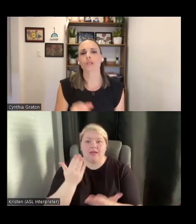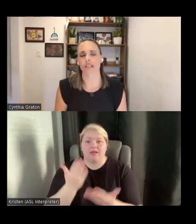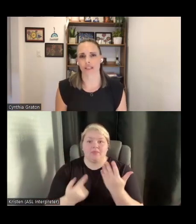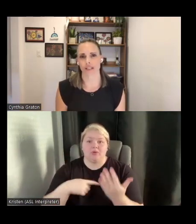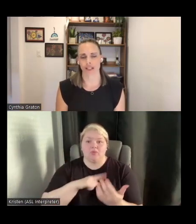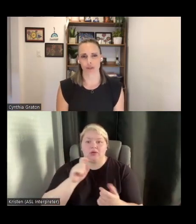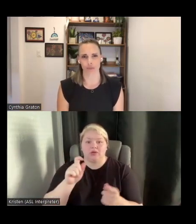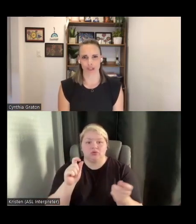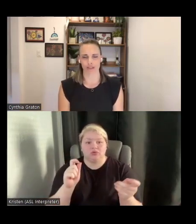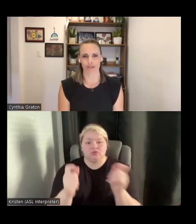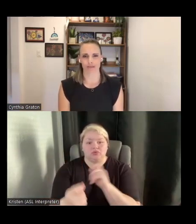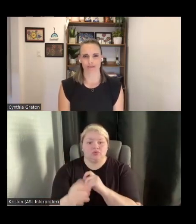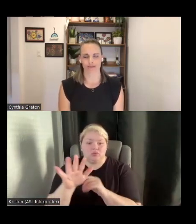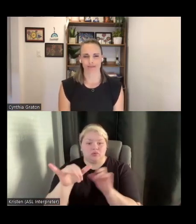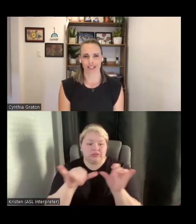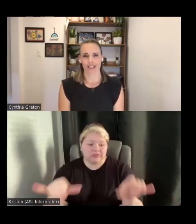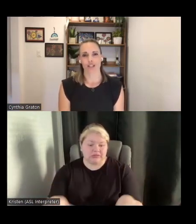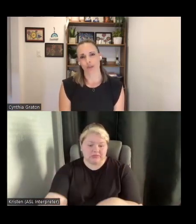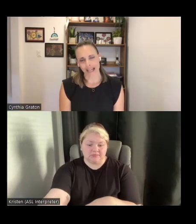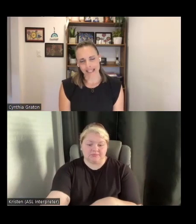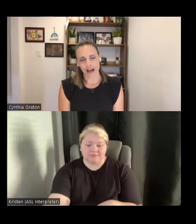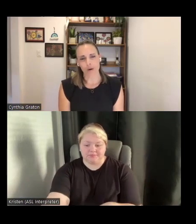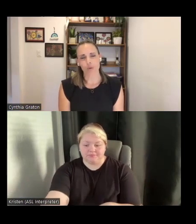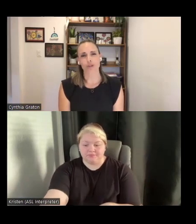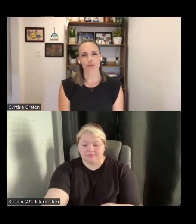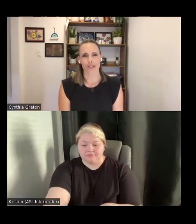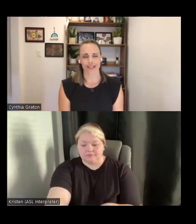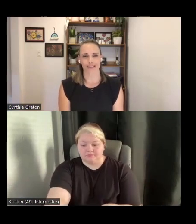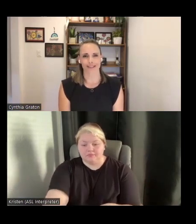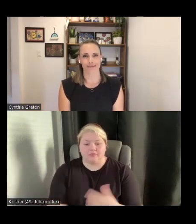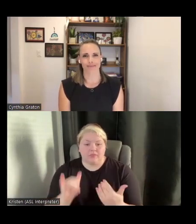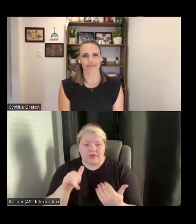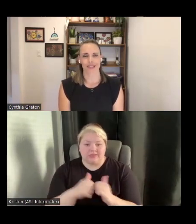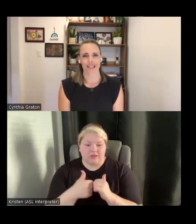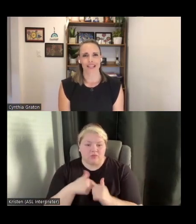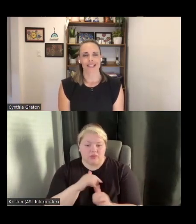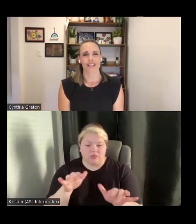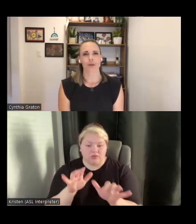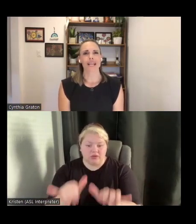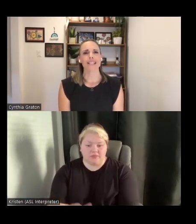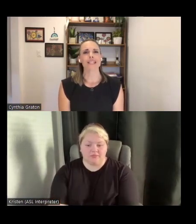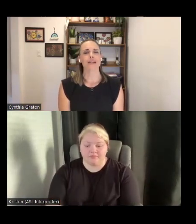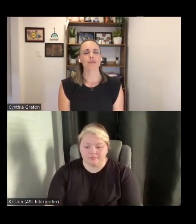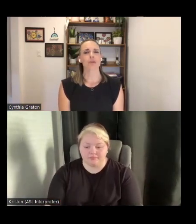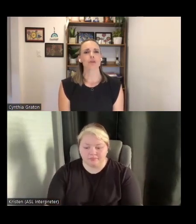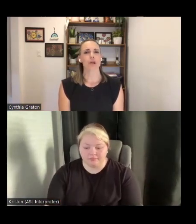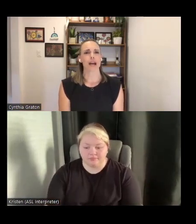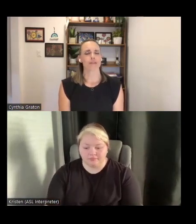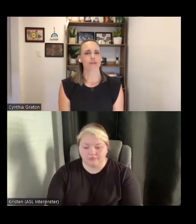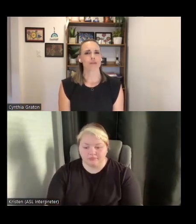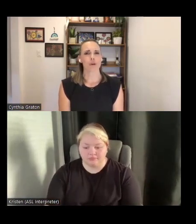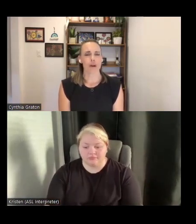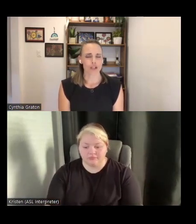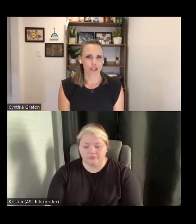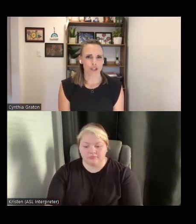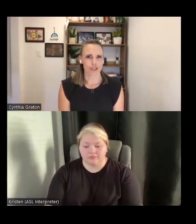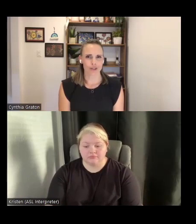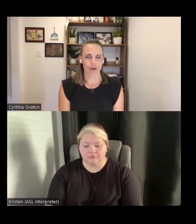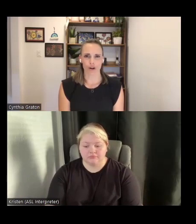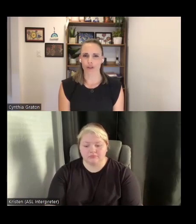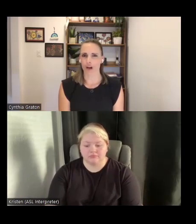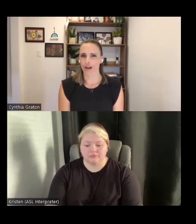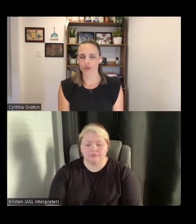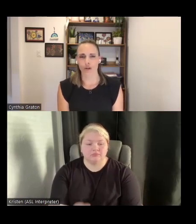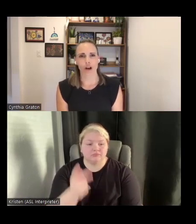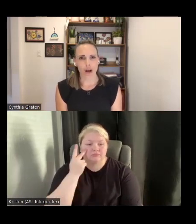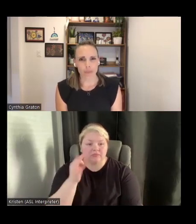to tweak a little bit. So that's how we're doing it. So let's see if we do have a few questions